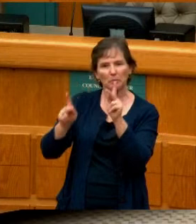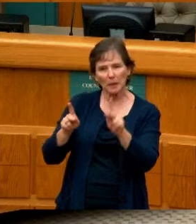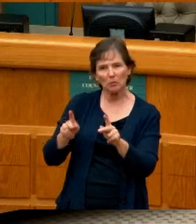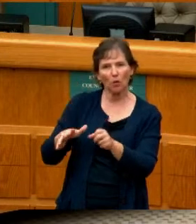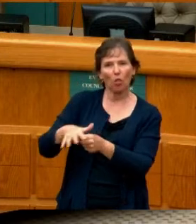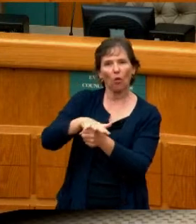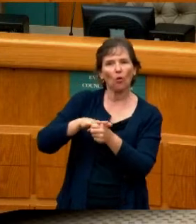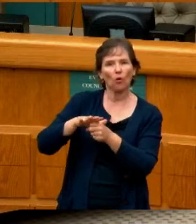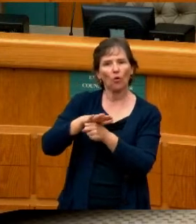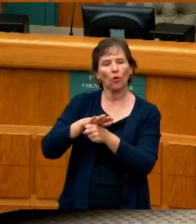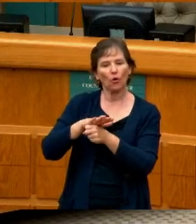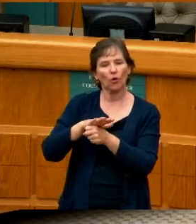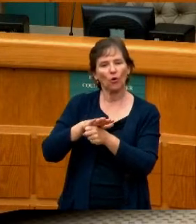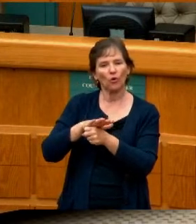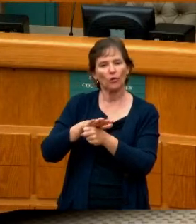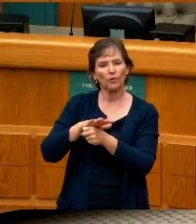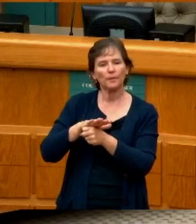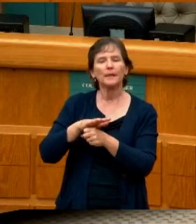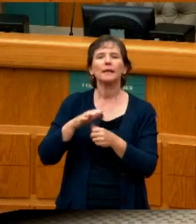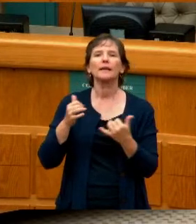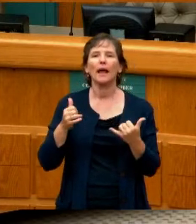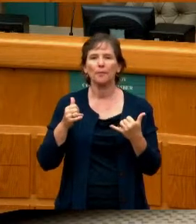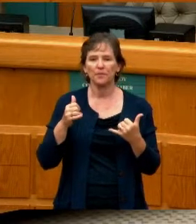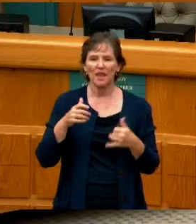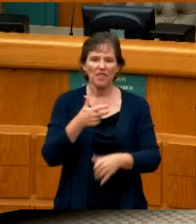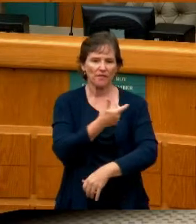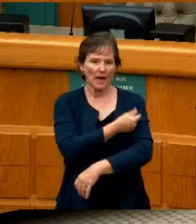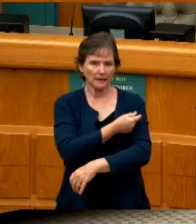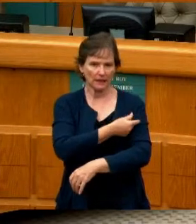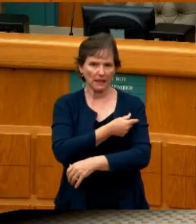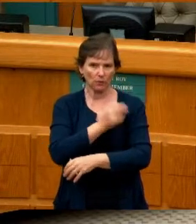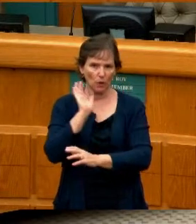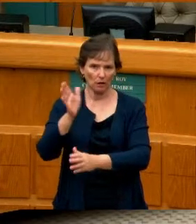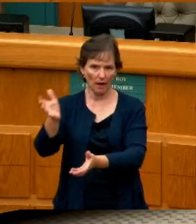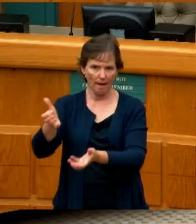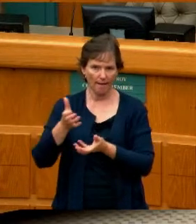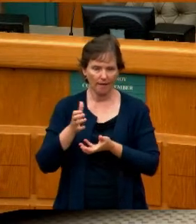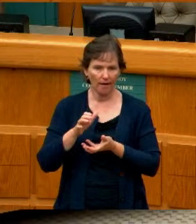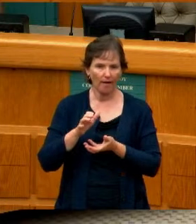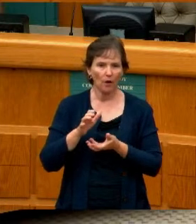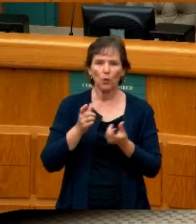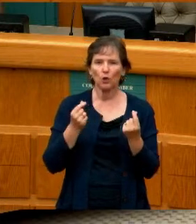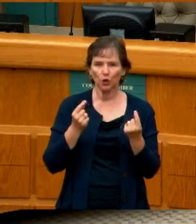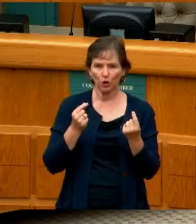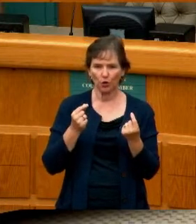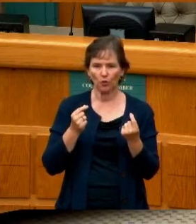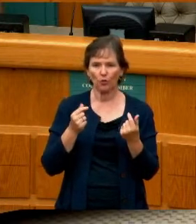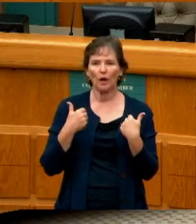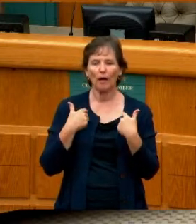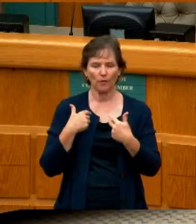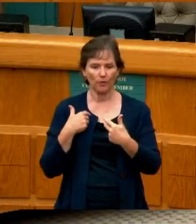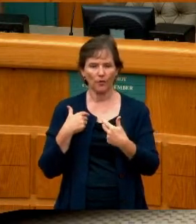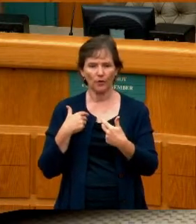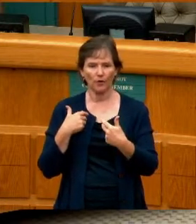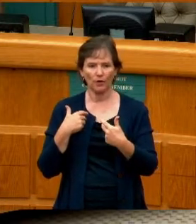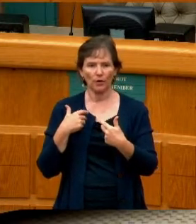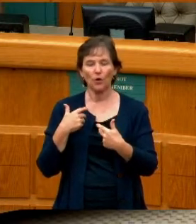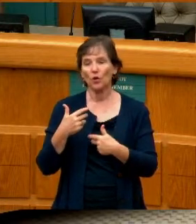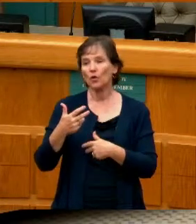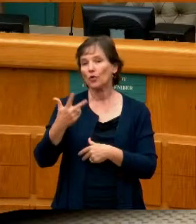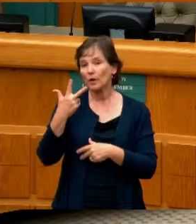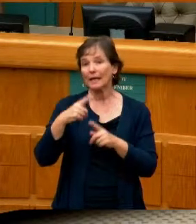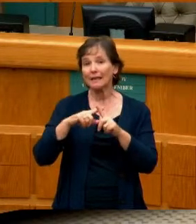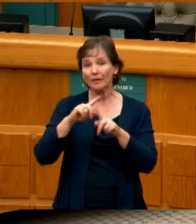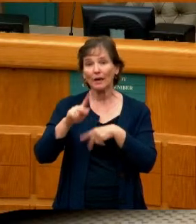make a difference on what happens to our numbers here in Nueces County. Here's what we know about the vaccine that we will be